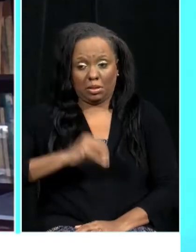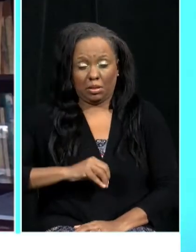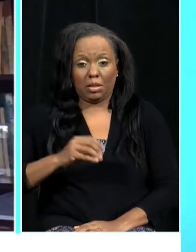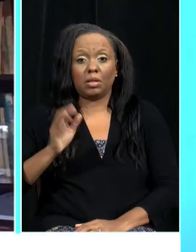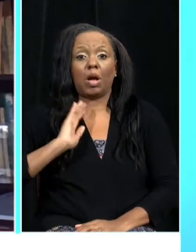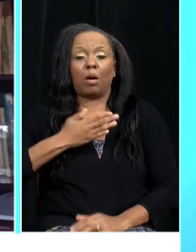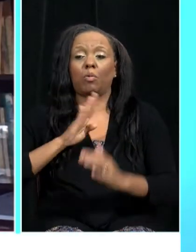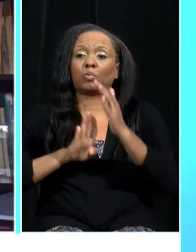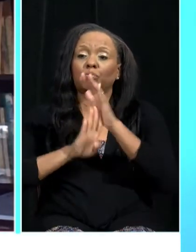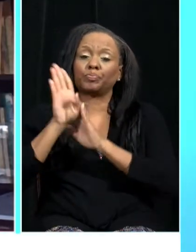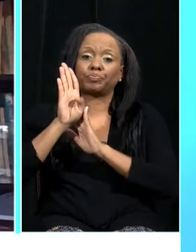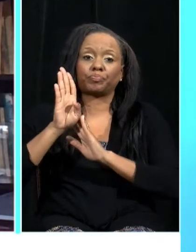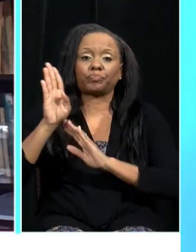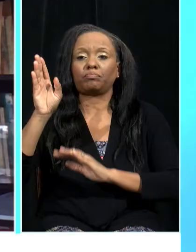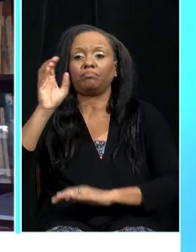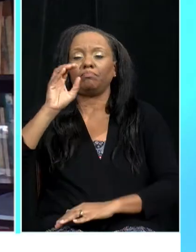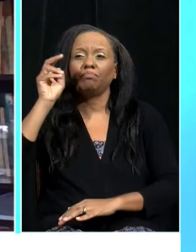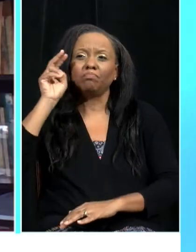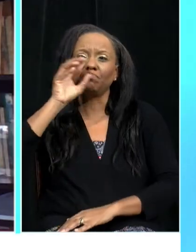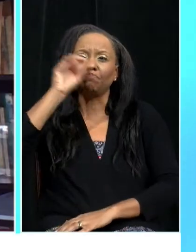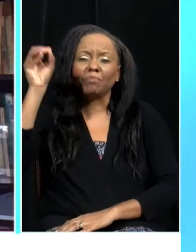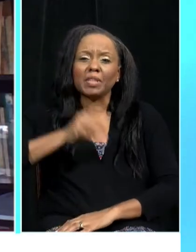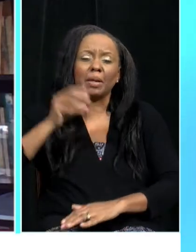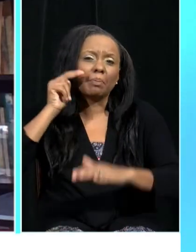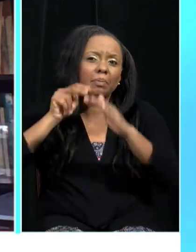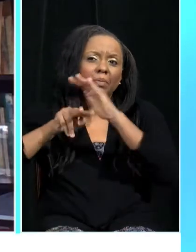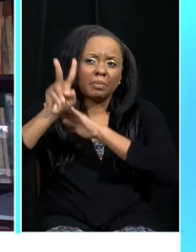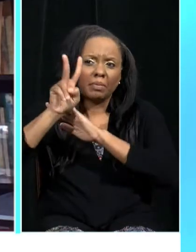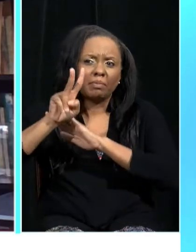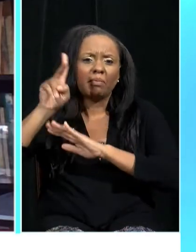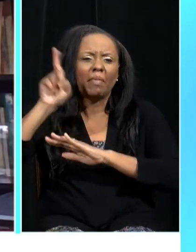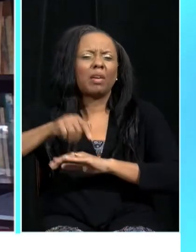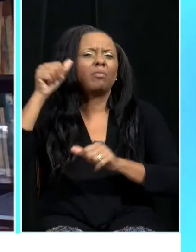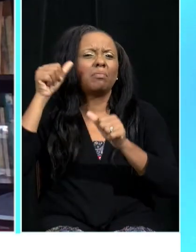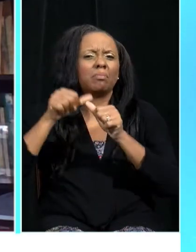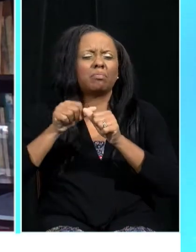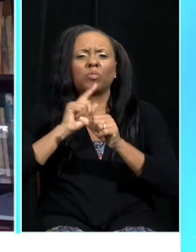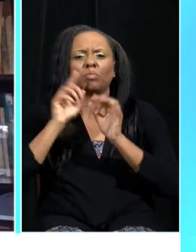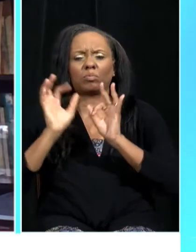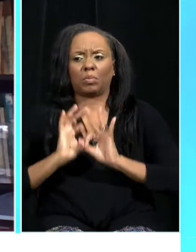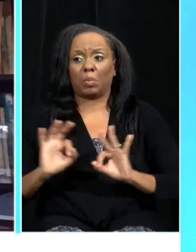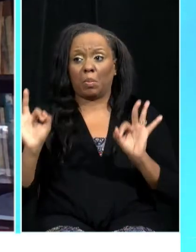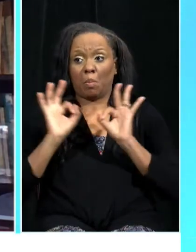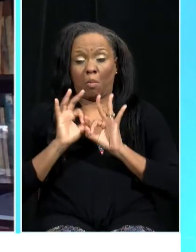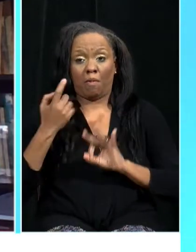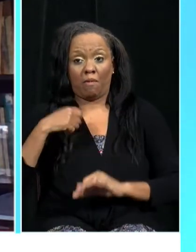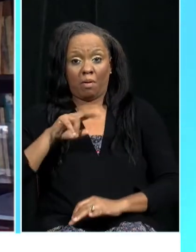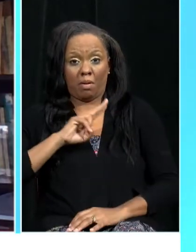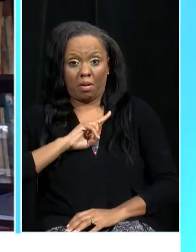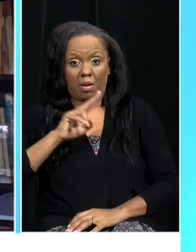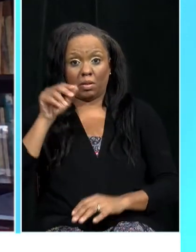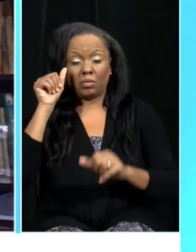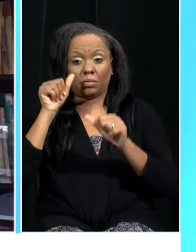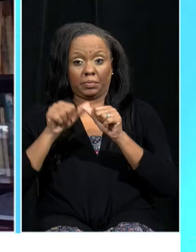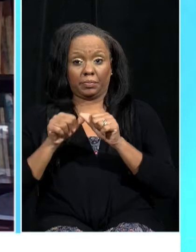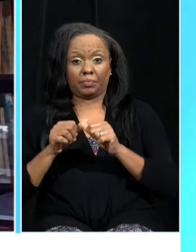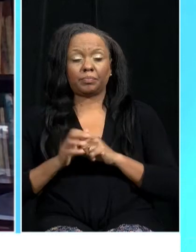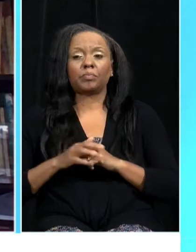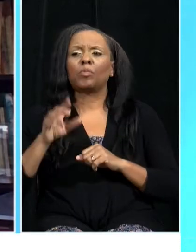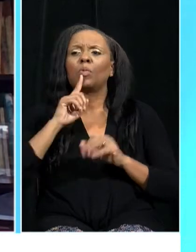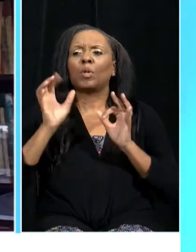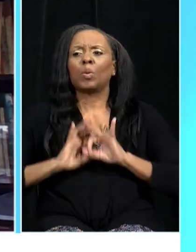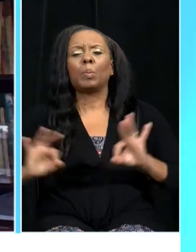predictions and the health of the economy in that context. I think it's extremely important for us to achieve this